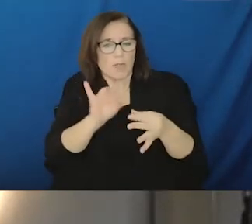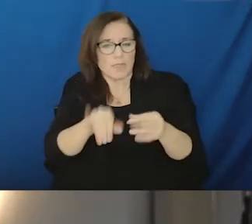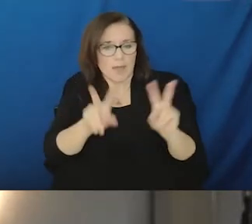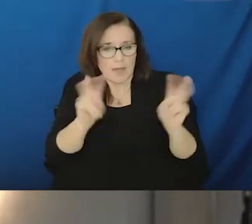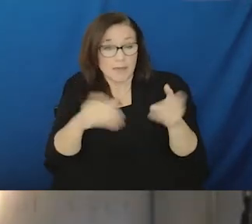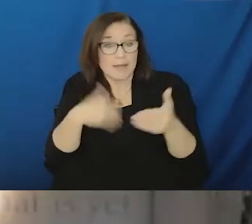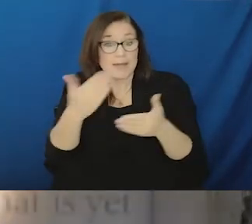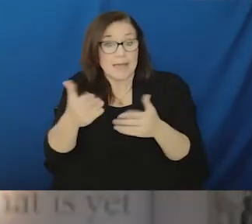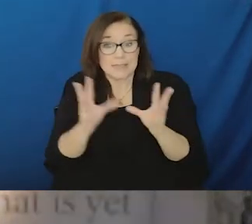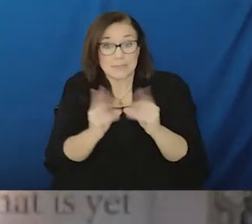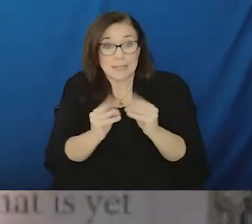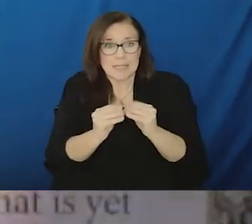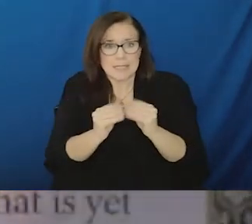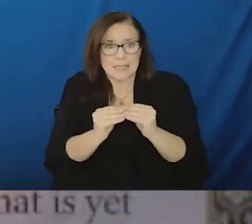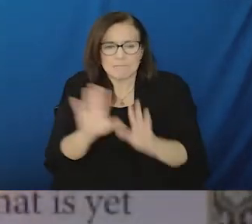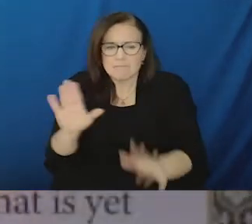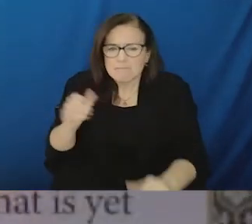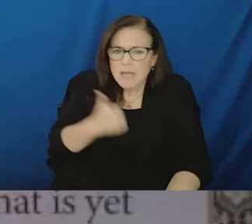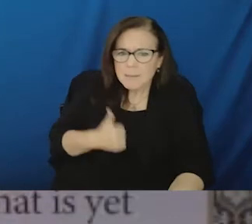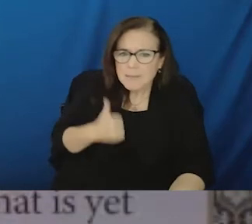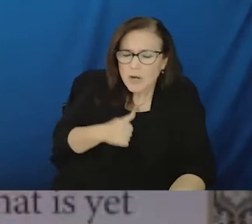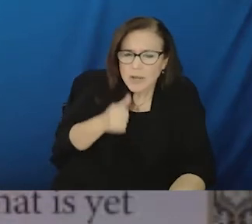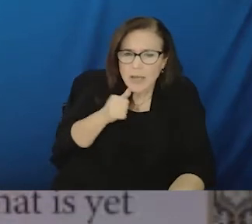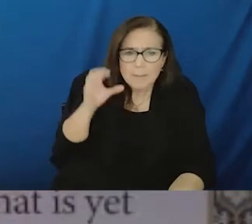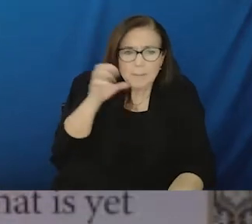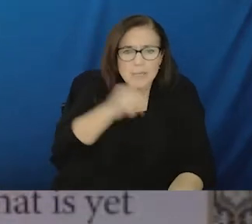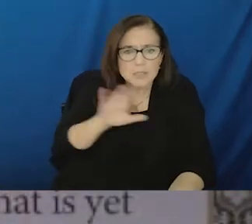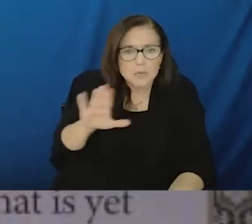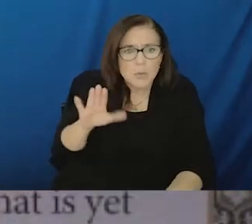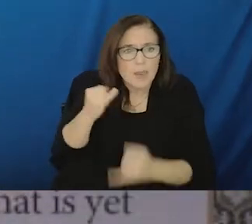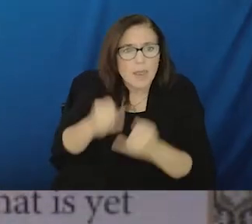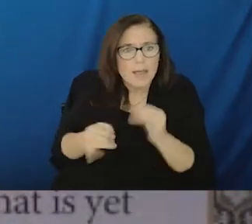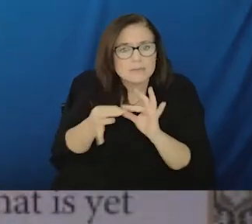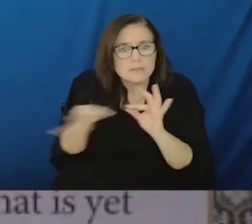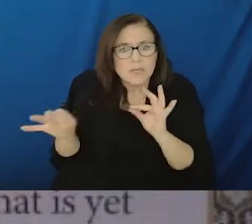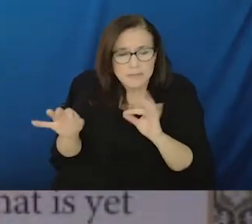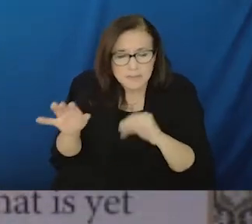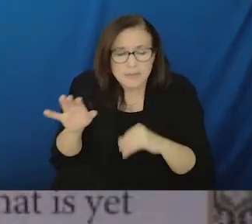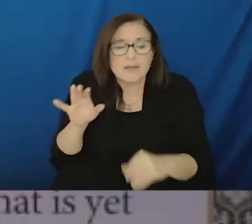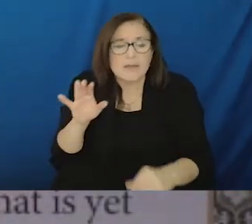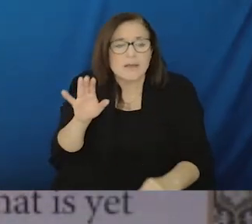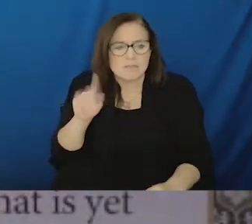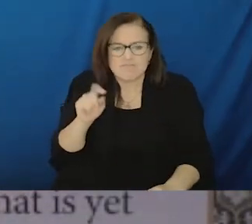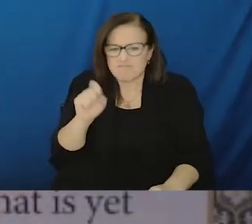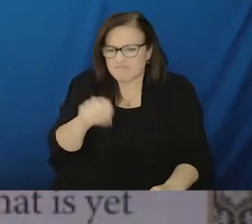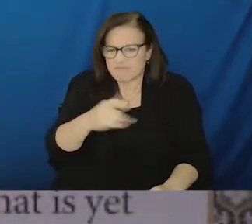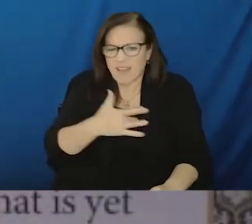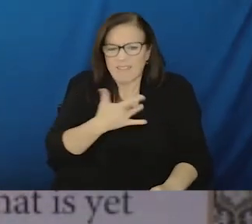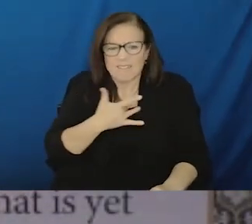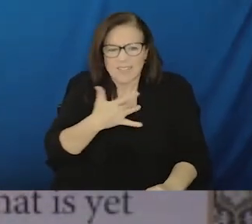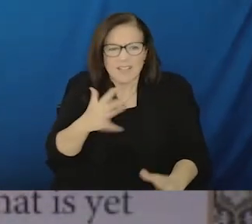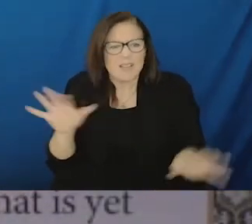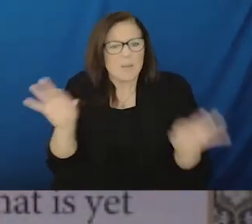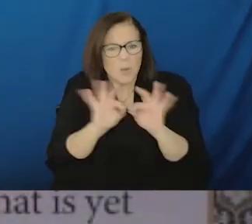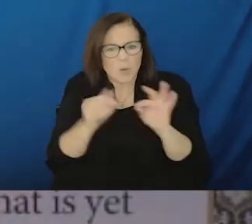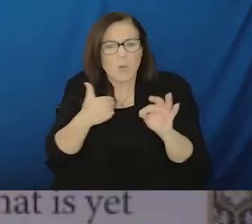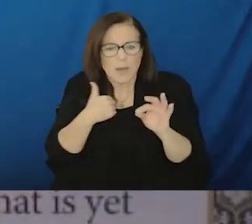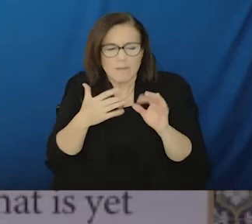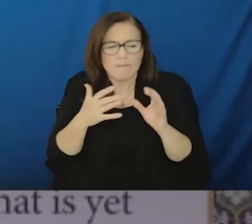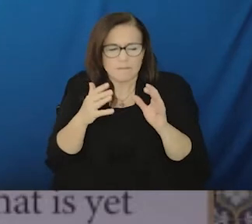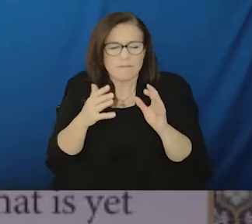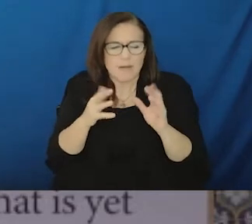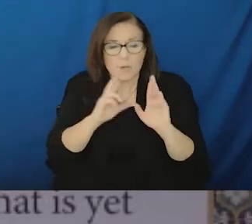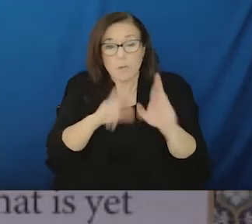I'm sorry, I didn't hear your last phrase, but I do think it's important for a report on that and on the progress, and